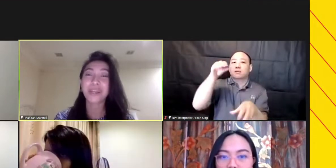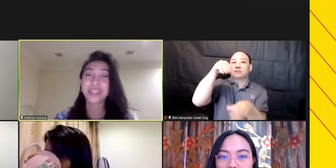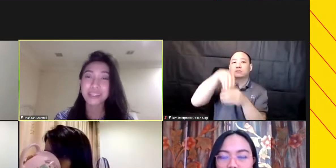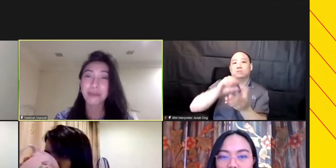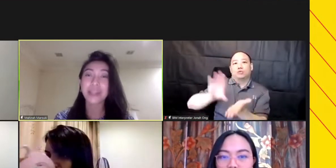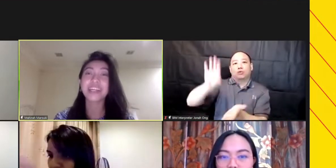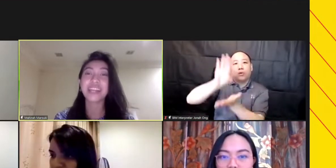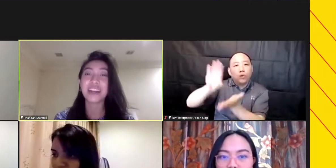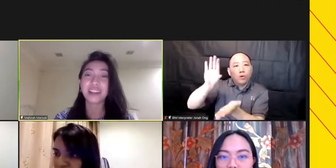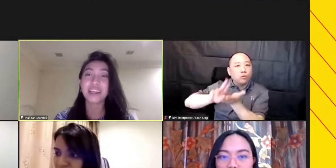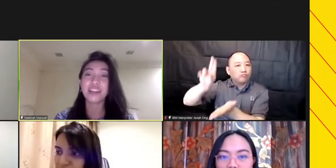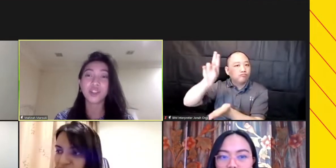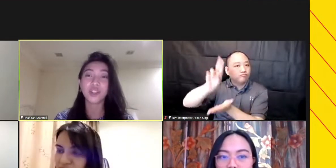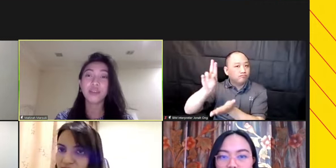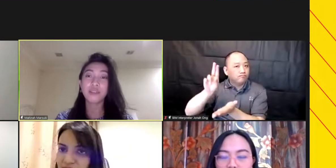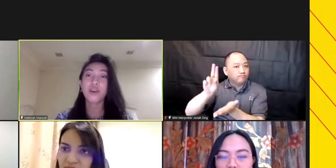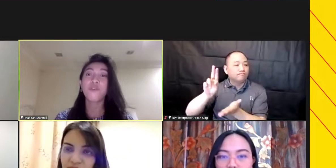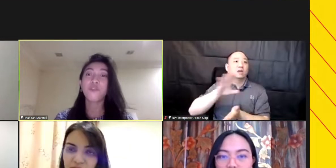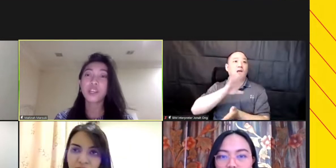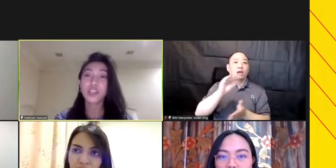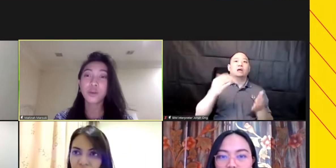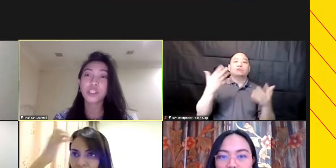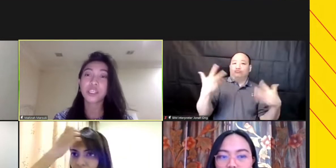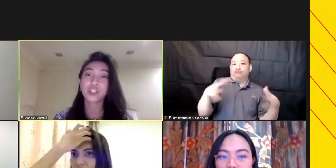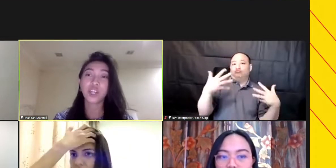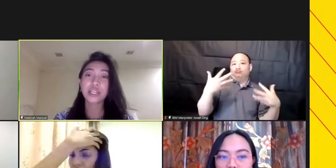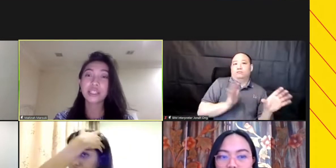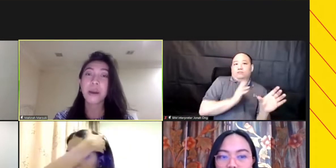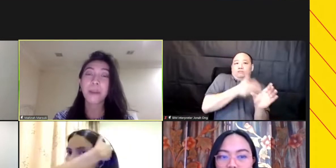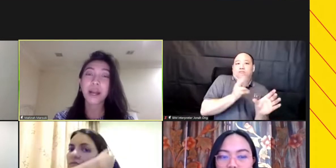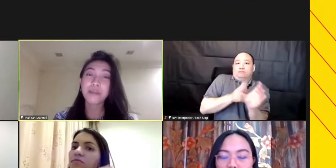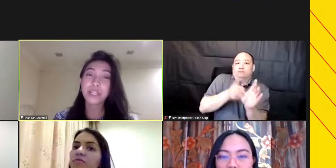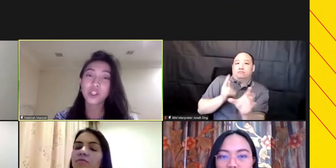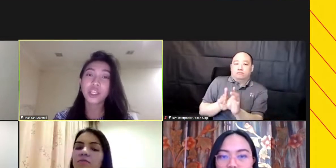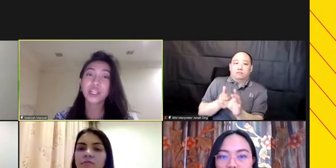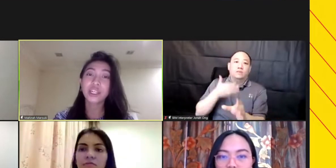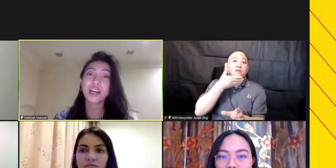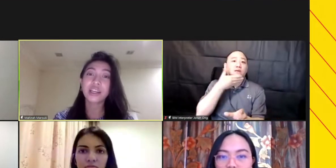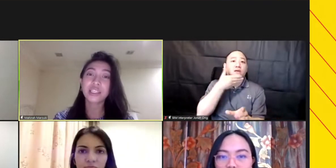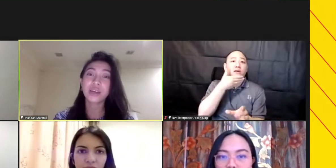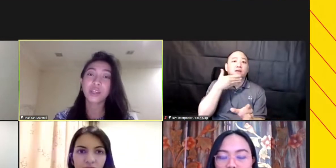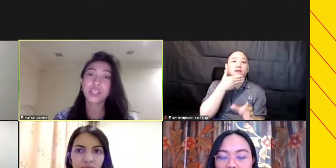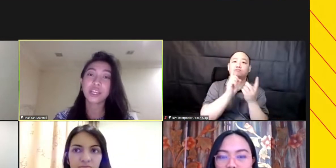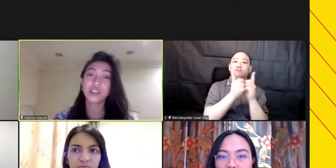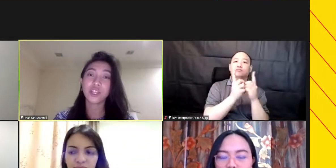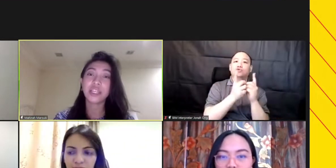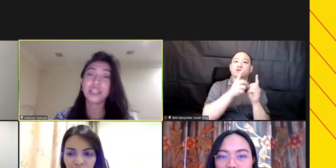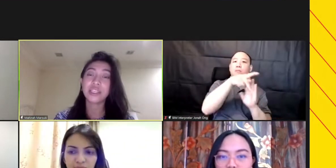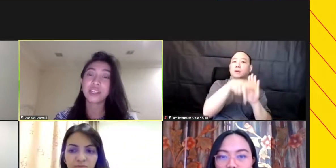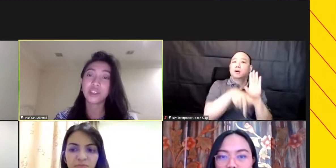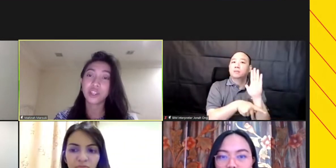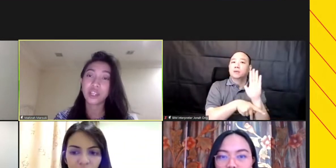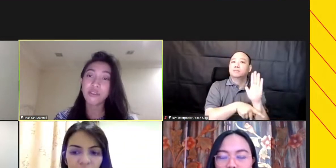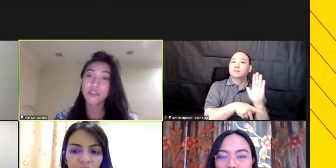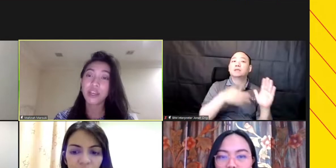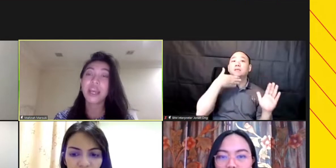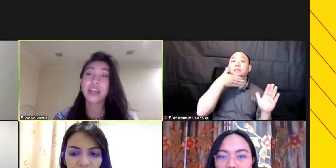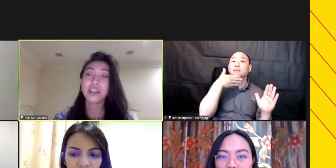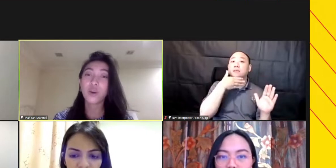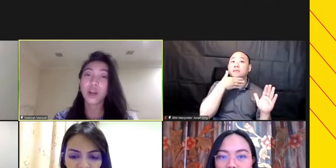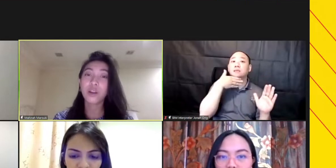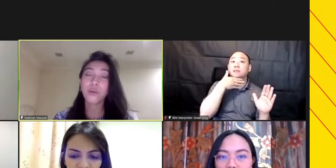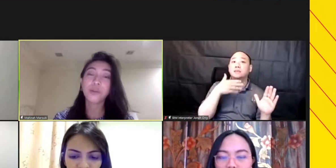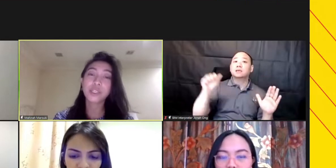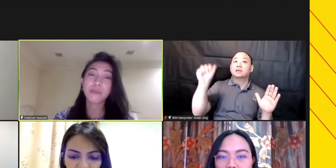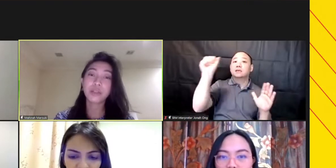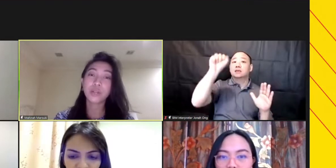also participated in other initiatives for the youth, such as Parliament Digital Young Southeast Asian Leaders Initiative and